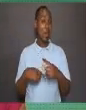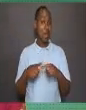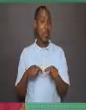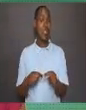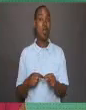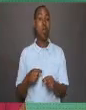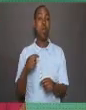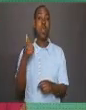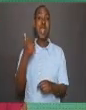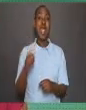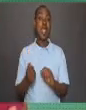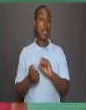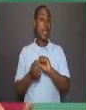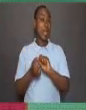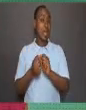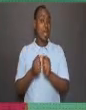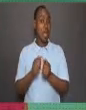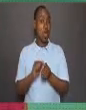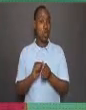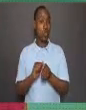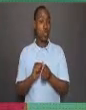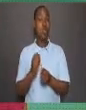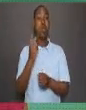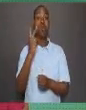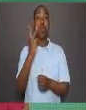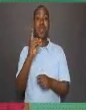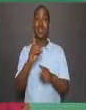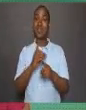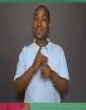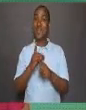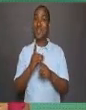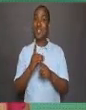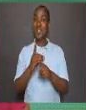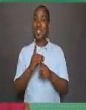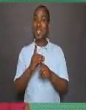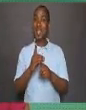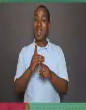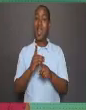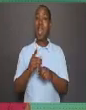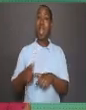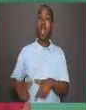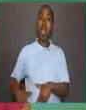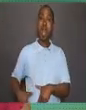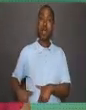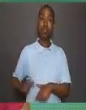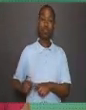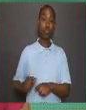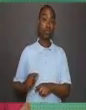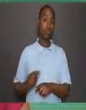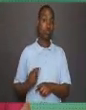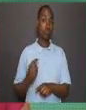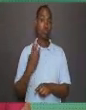gas exchange in both directions along the steepest